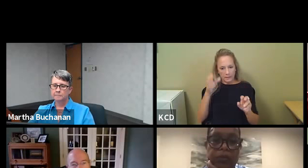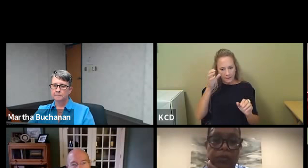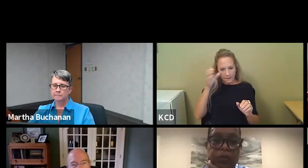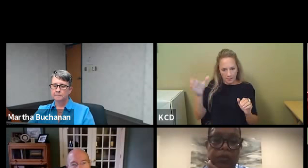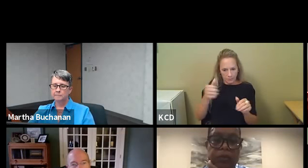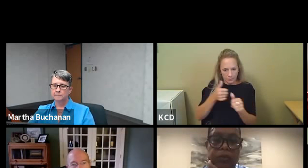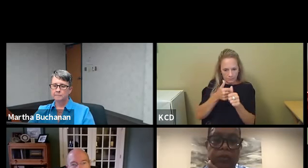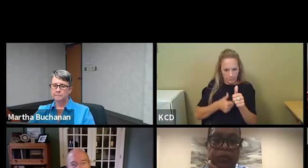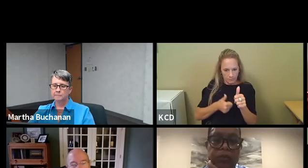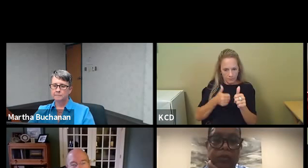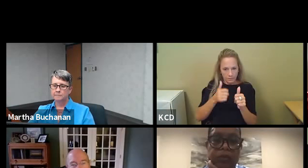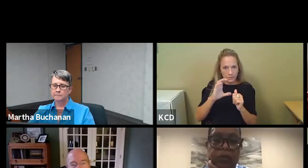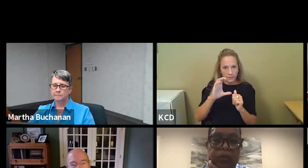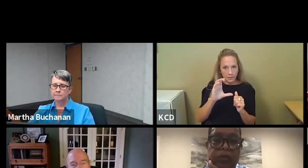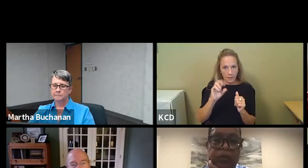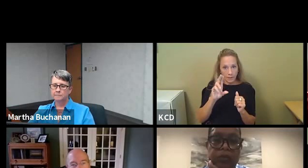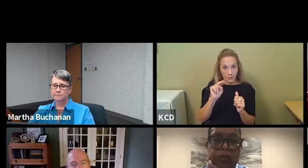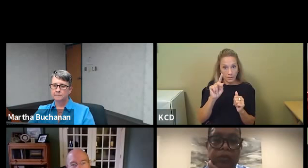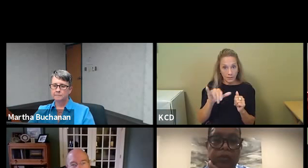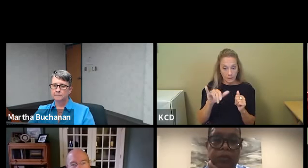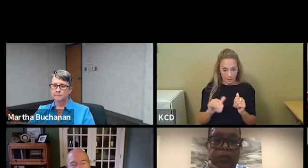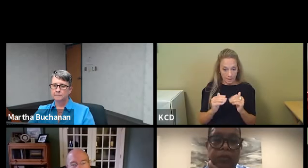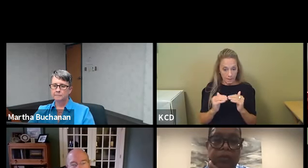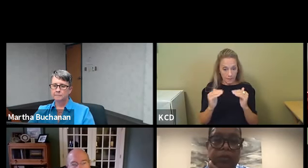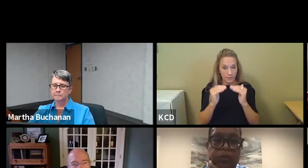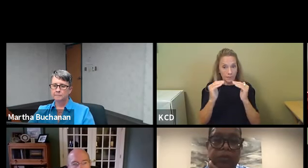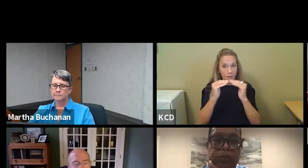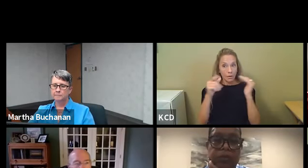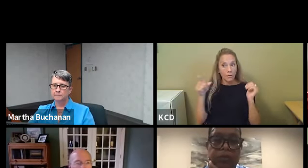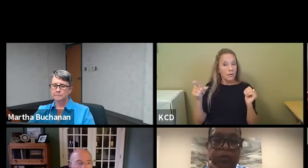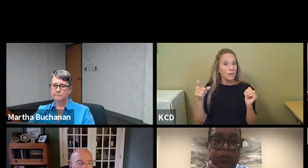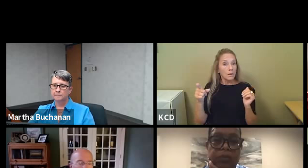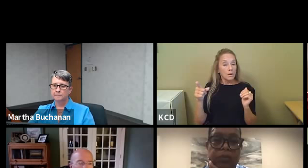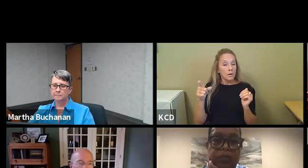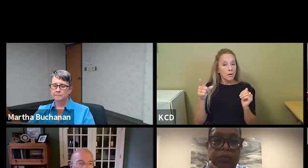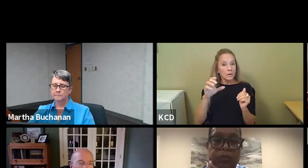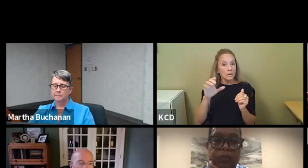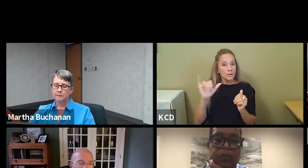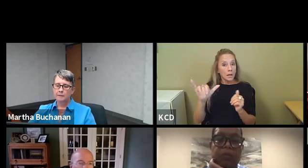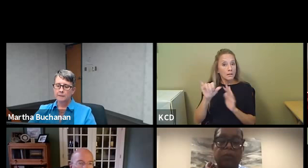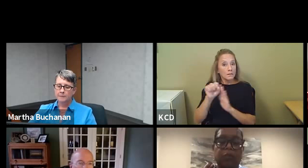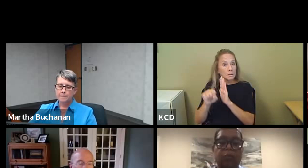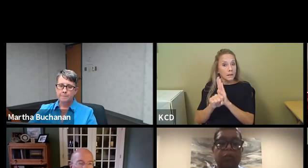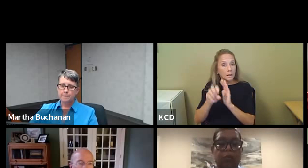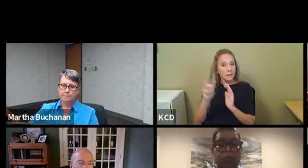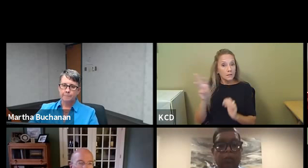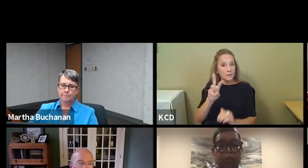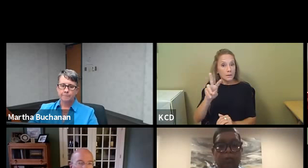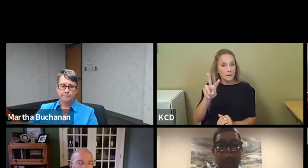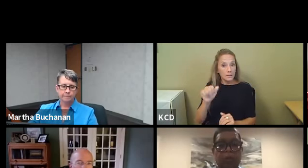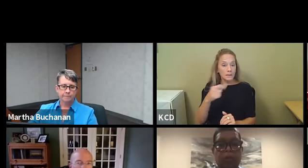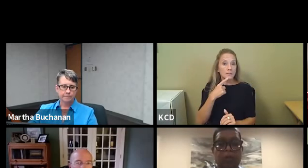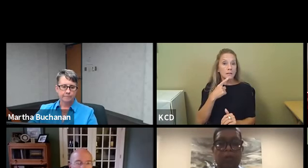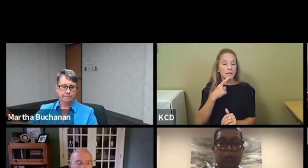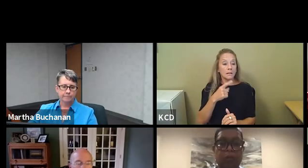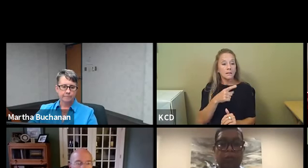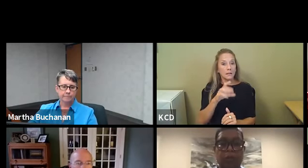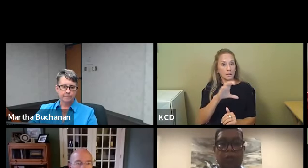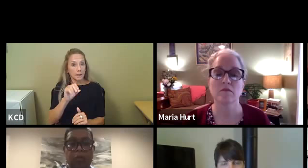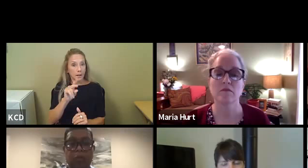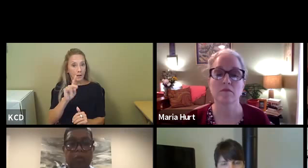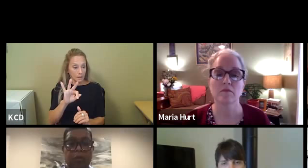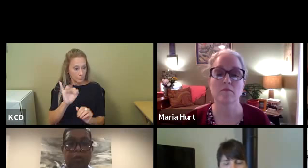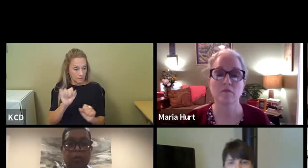counties. And to the point that they're even saying whether a county can have high school sports or